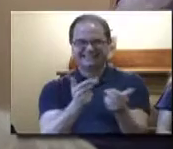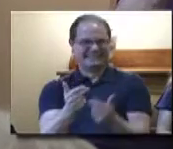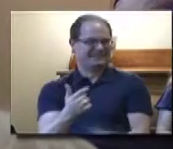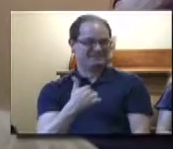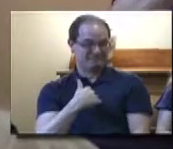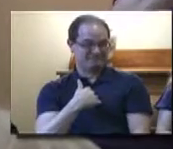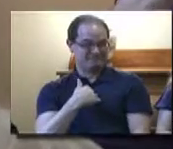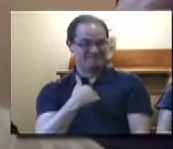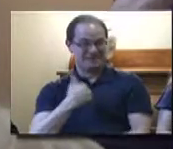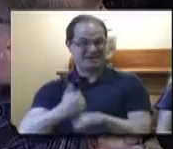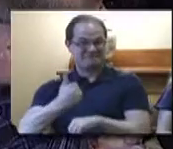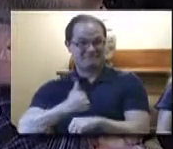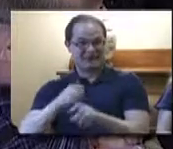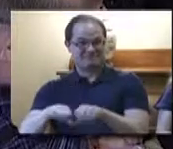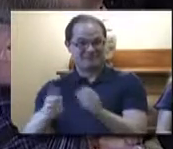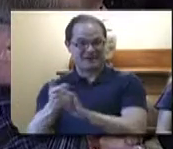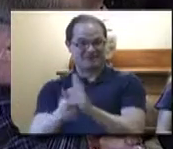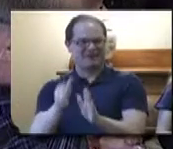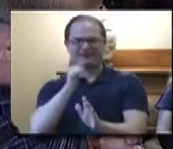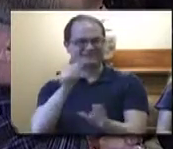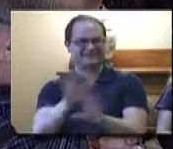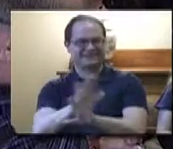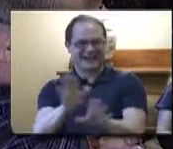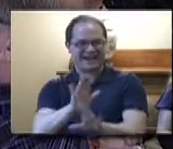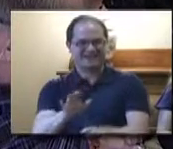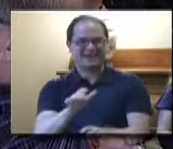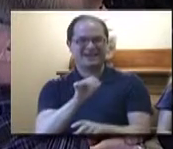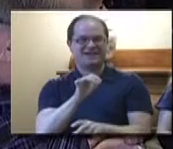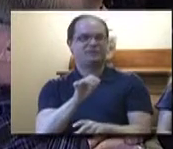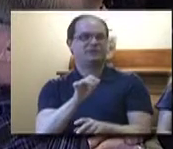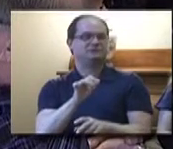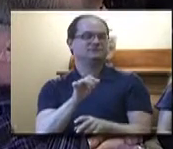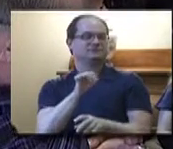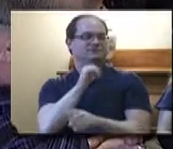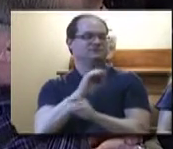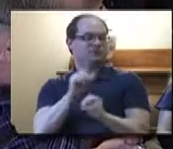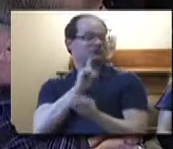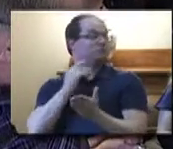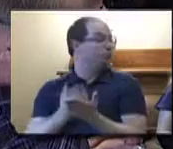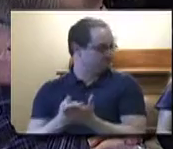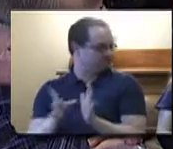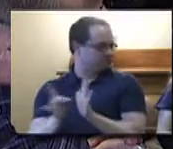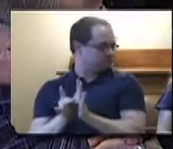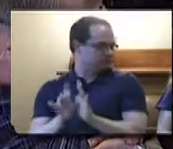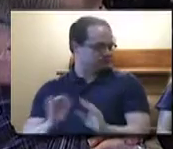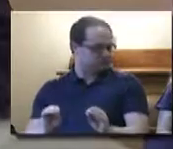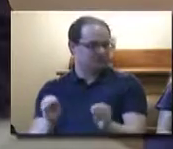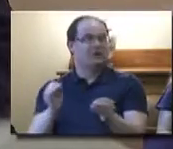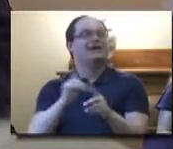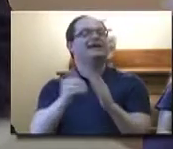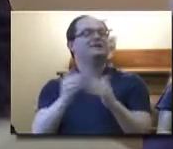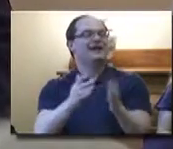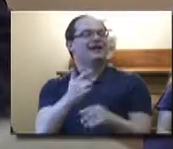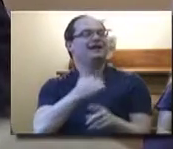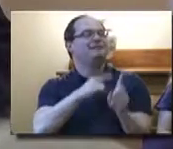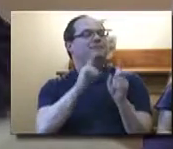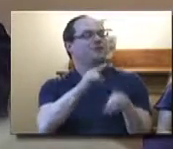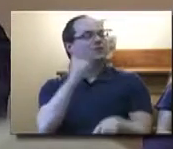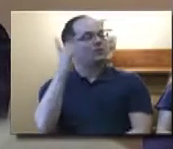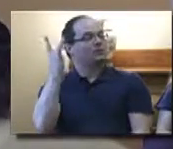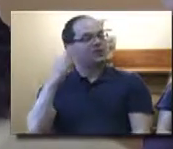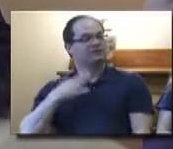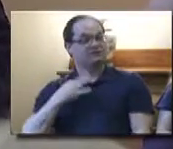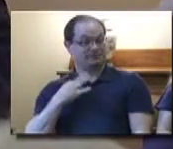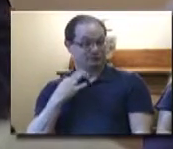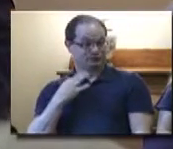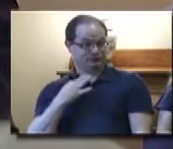guilty of that much, at least not that anybody has been able to find out. I go as a volunteer,